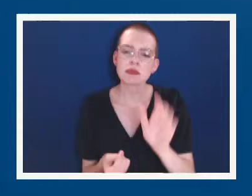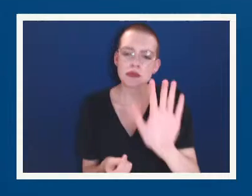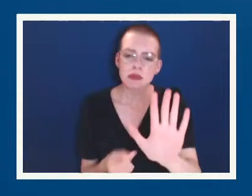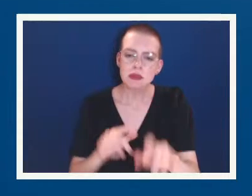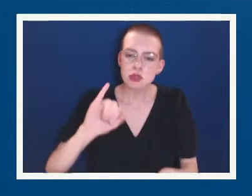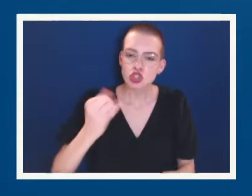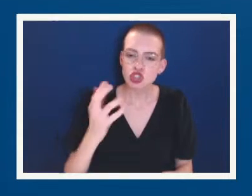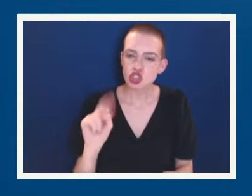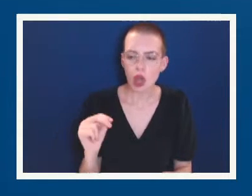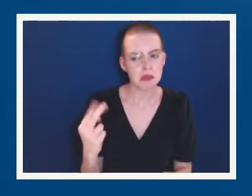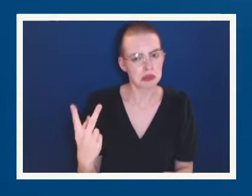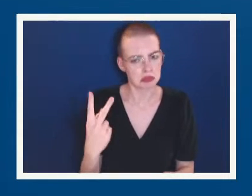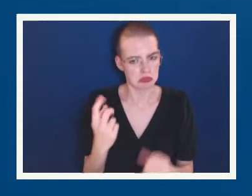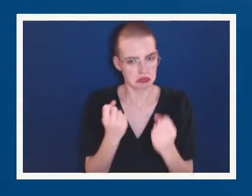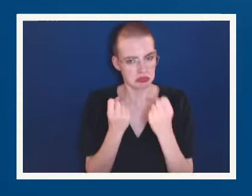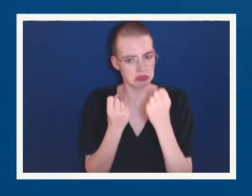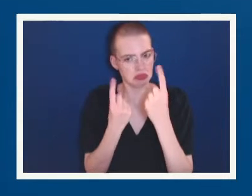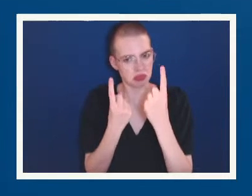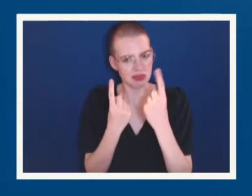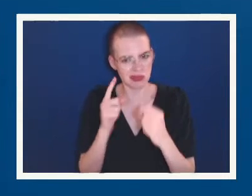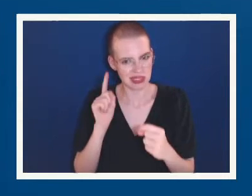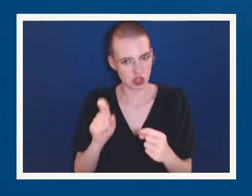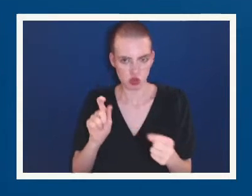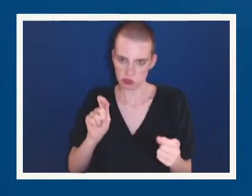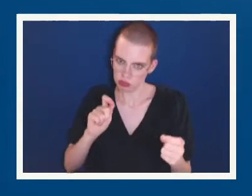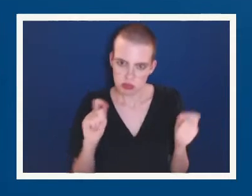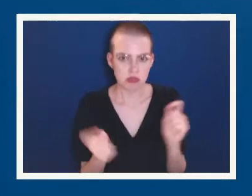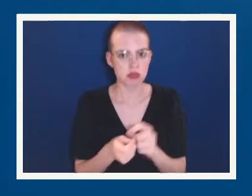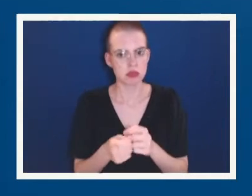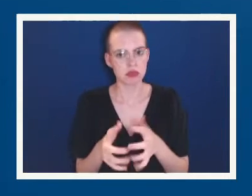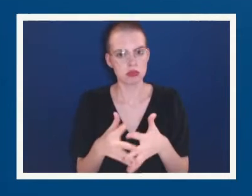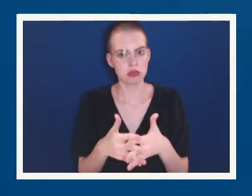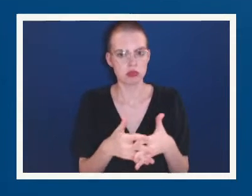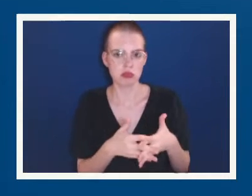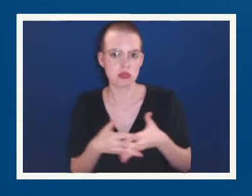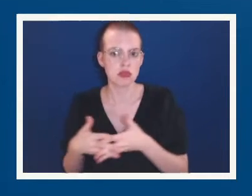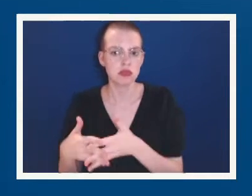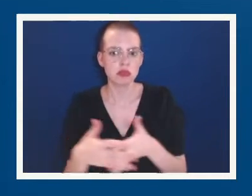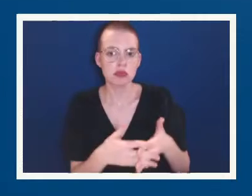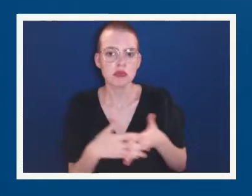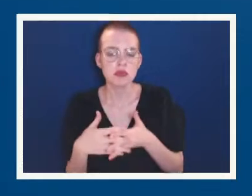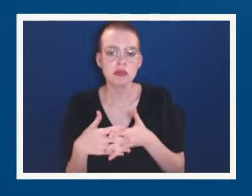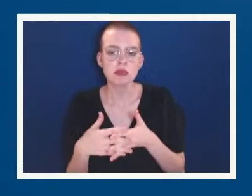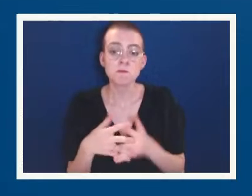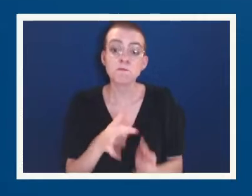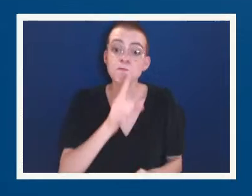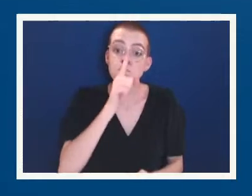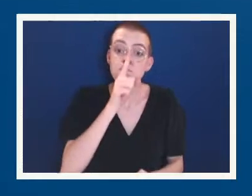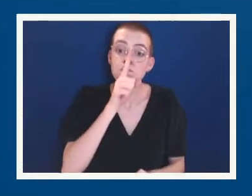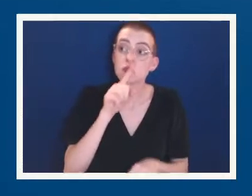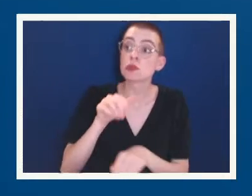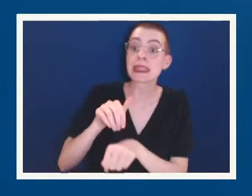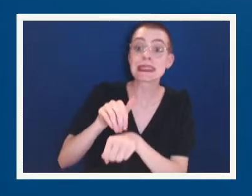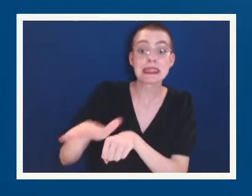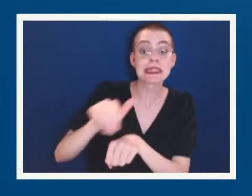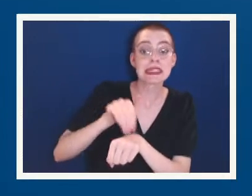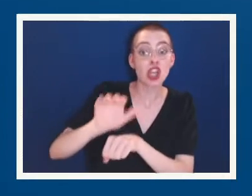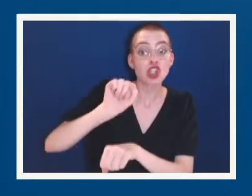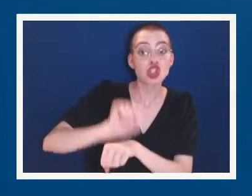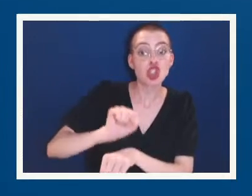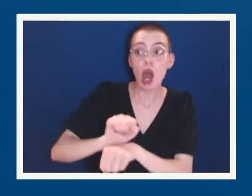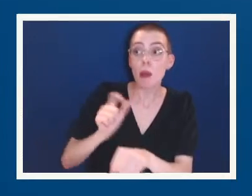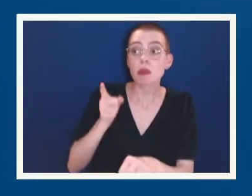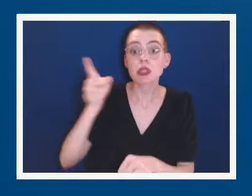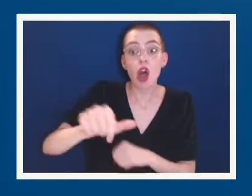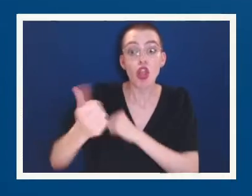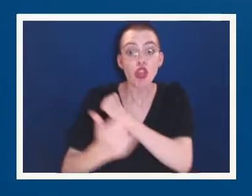America the first time in a long time, and we are. That means instead of shipping jobs overseas, we're shipping product